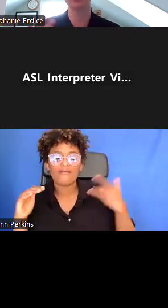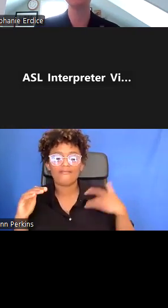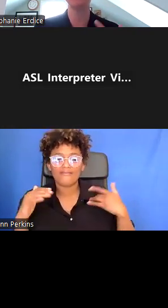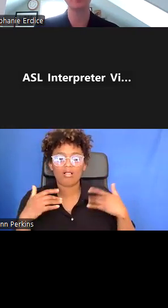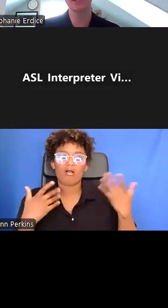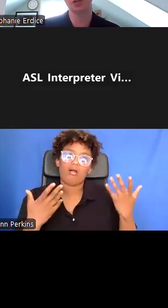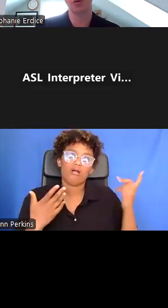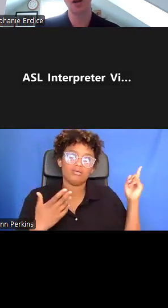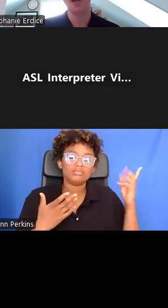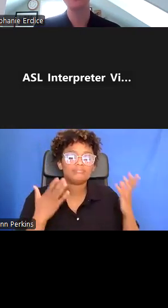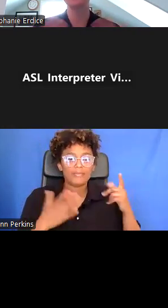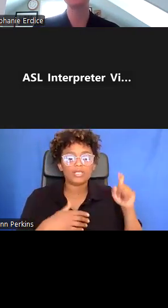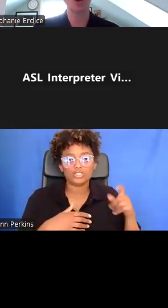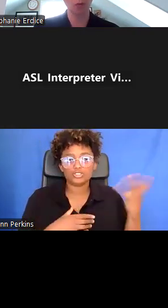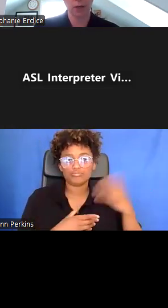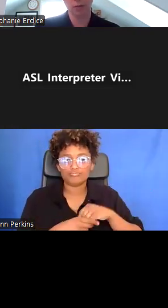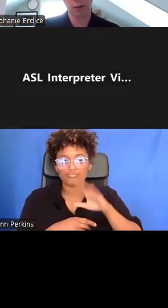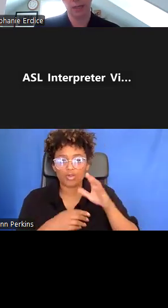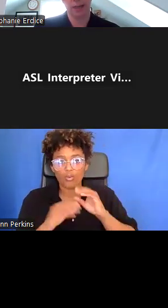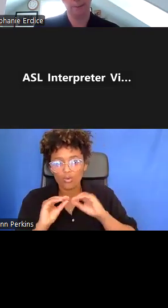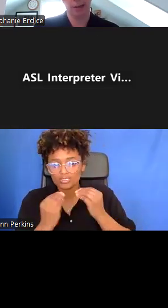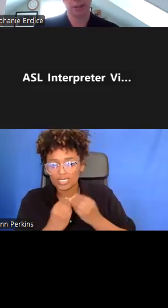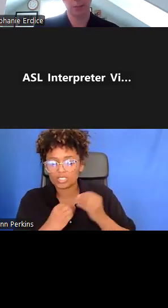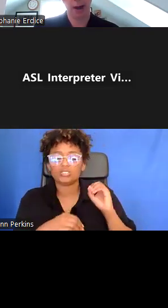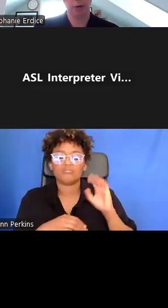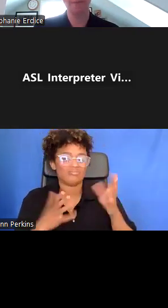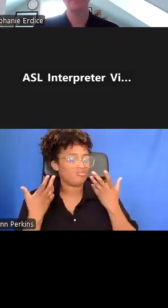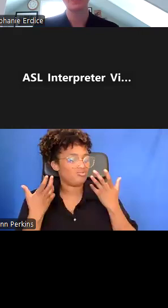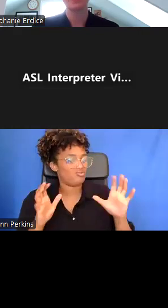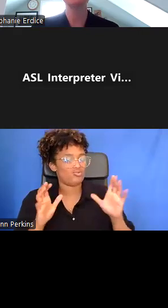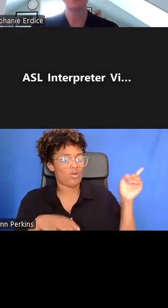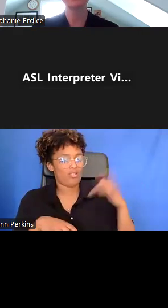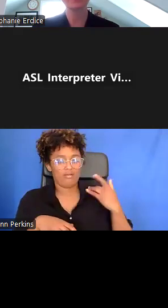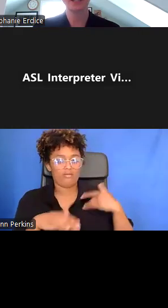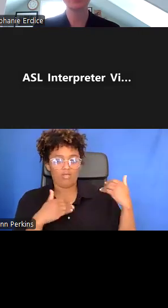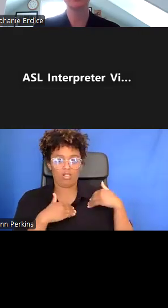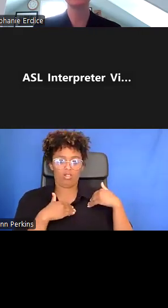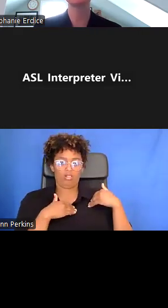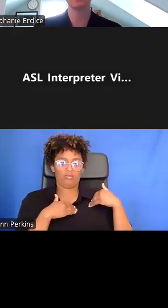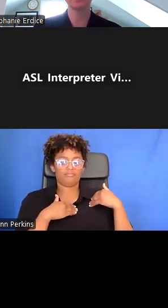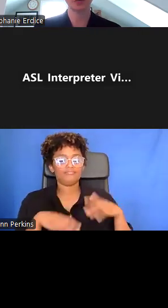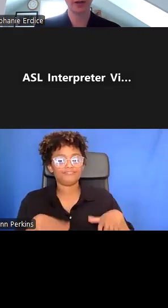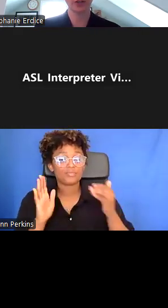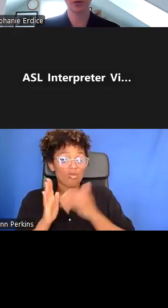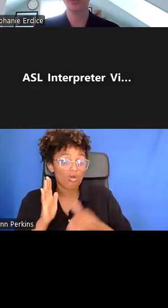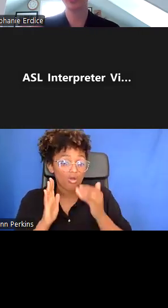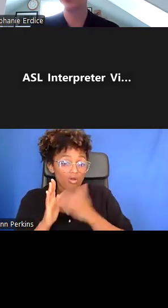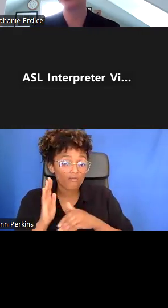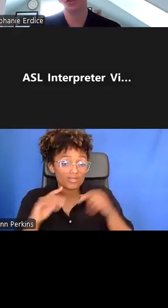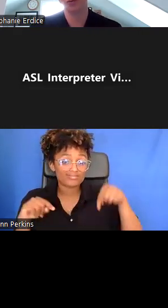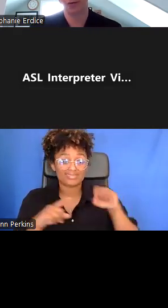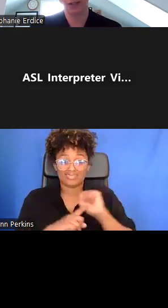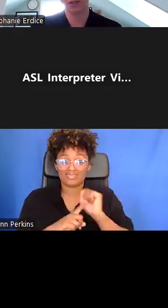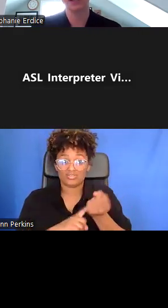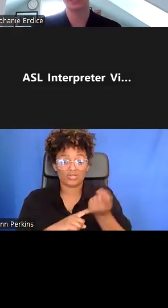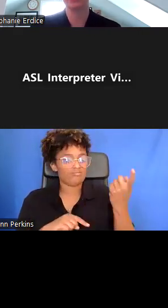of weird. So you want to make sure that you don't want to upset that balance of power. And oftentimes, this is not a situation where you could